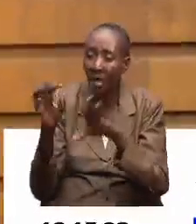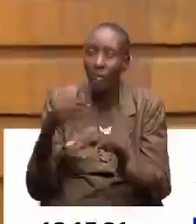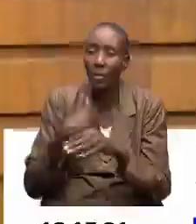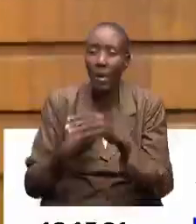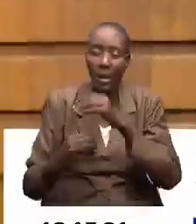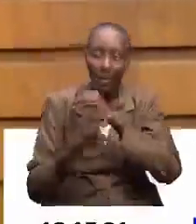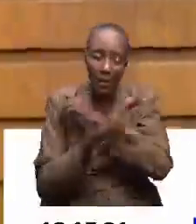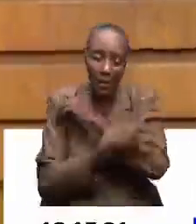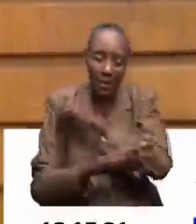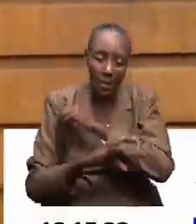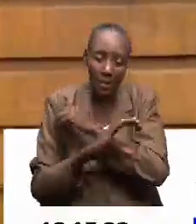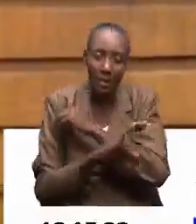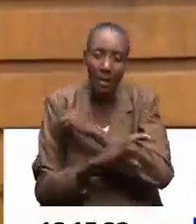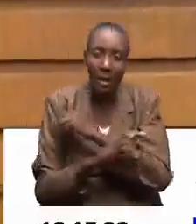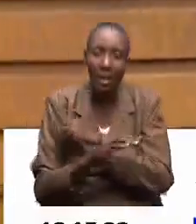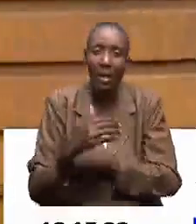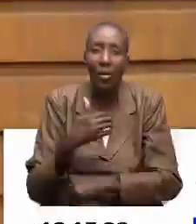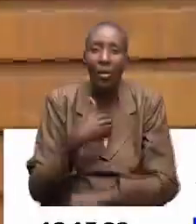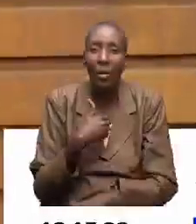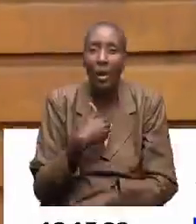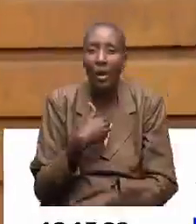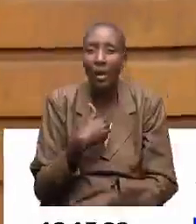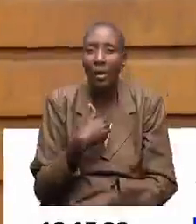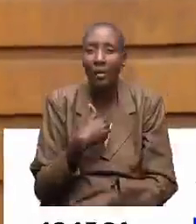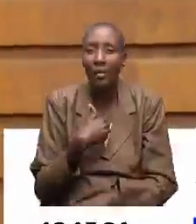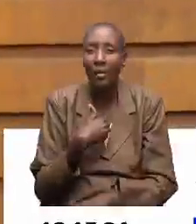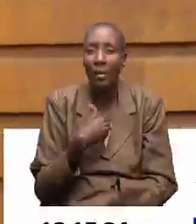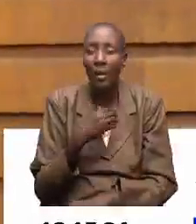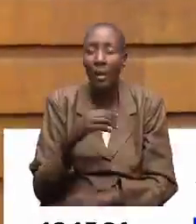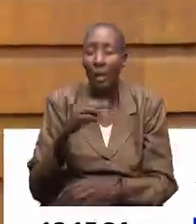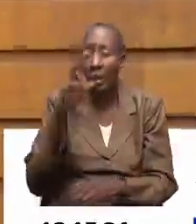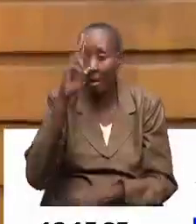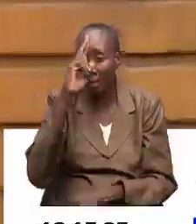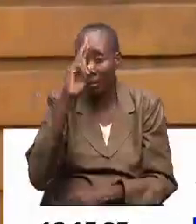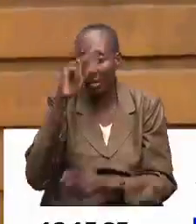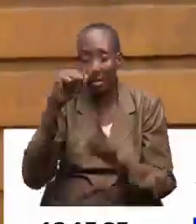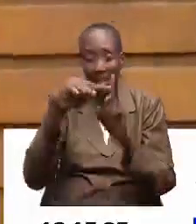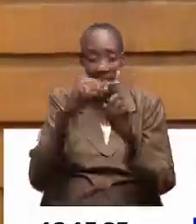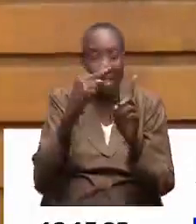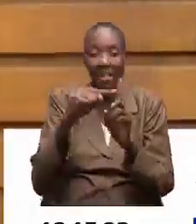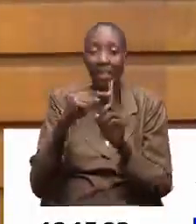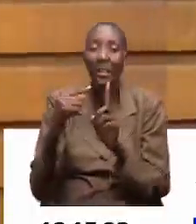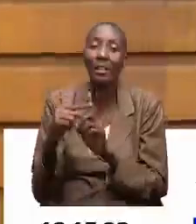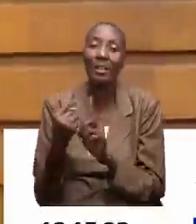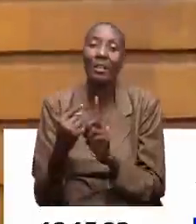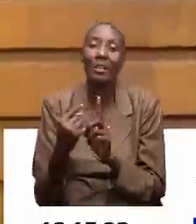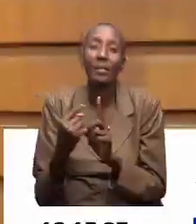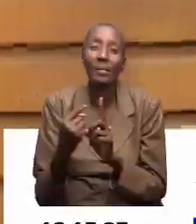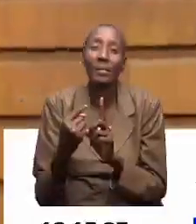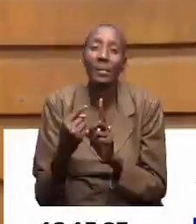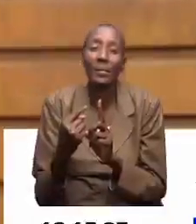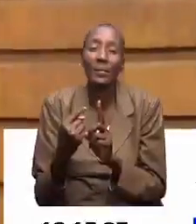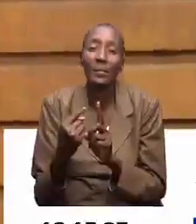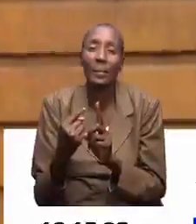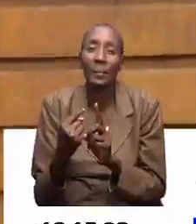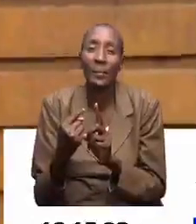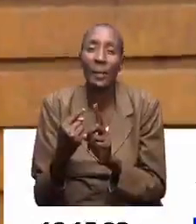country, we have a killer cop or we have killer cops whose work is